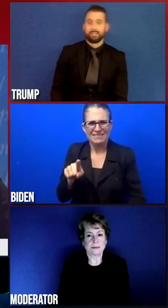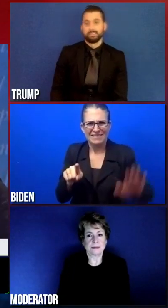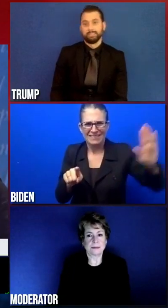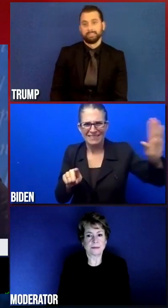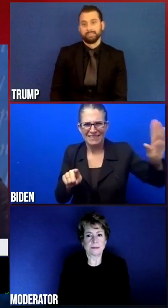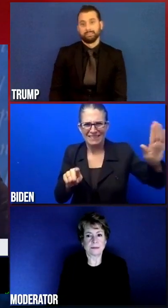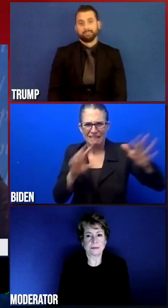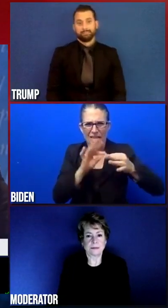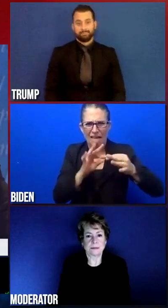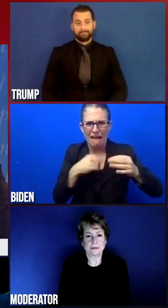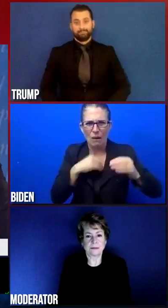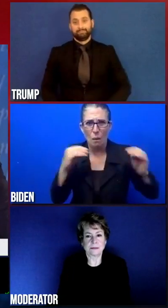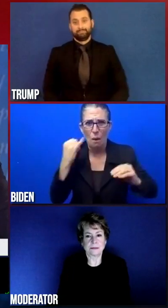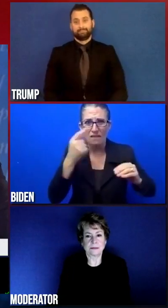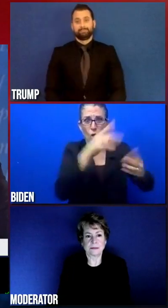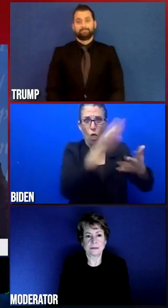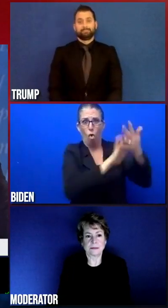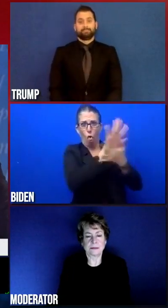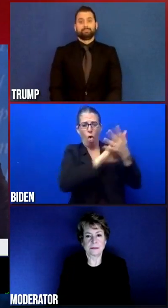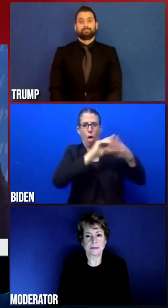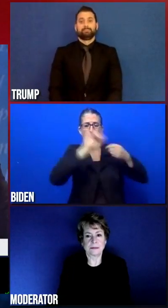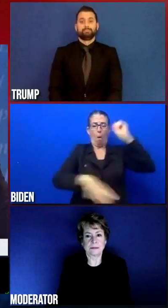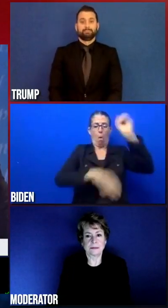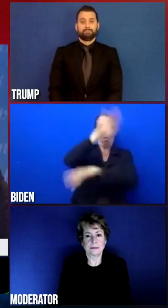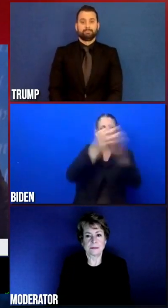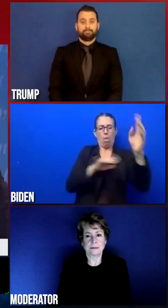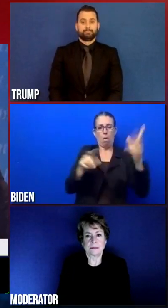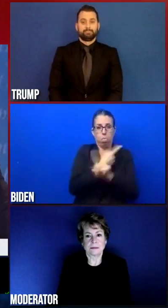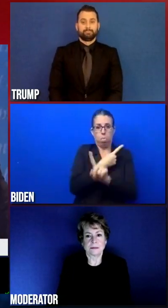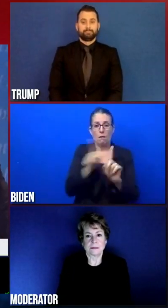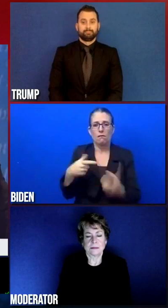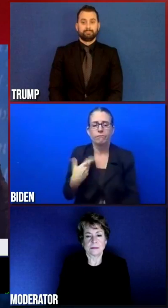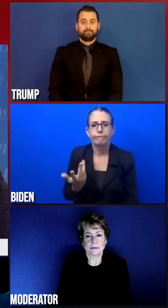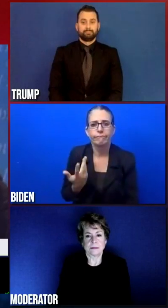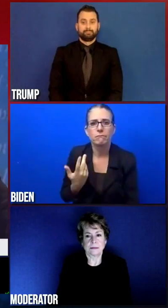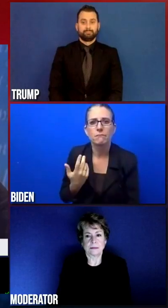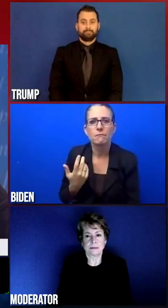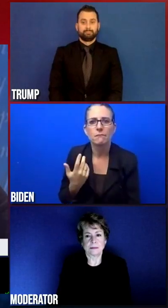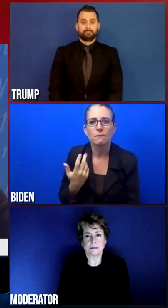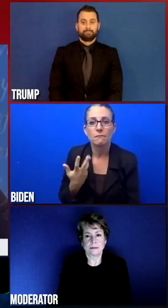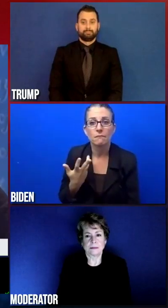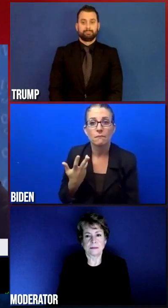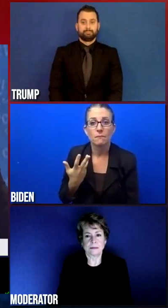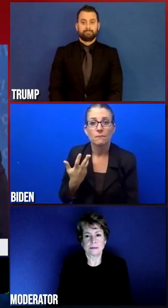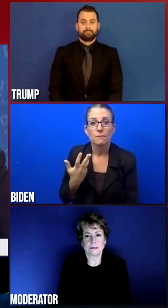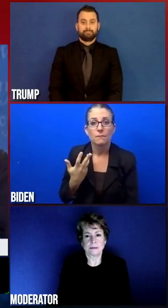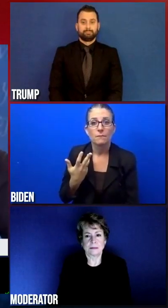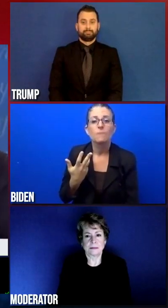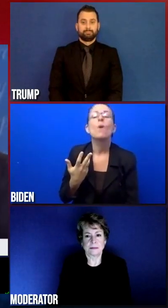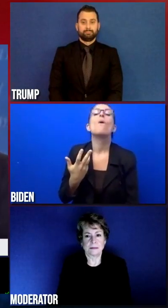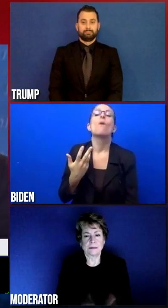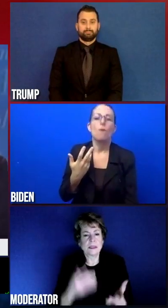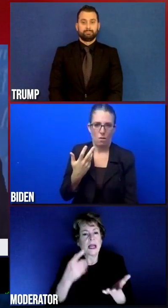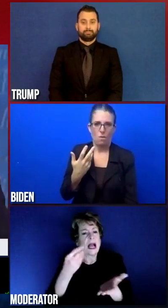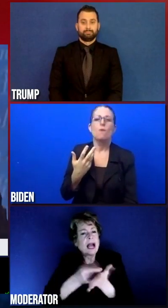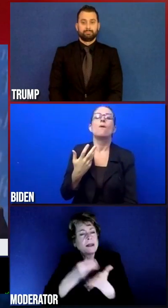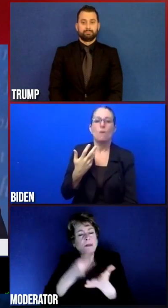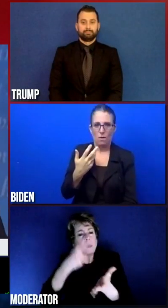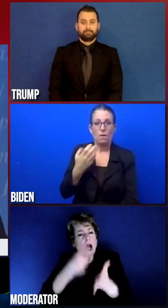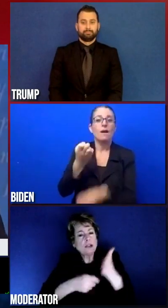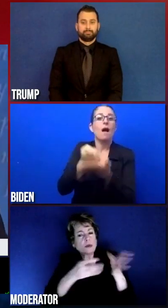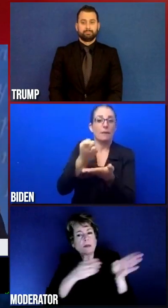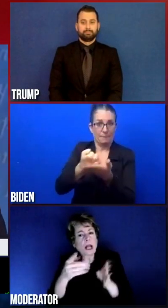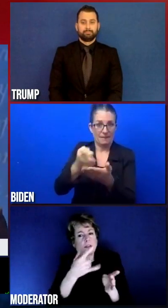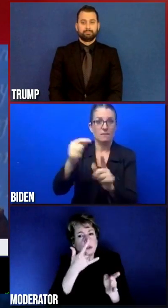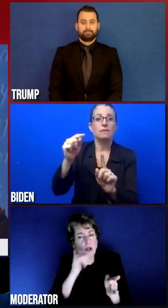the economy and about this question of what it's going to cost. The economy. I mean, the Green New Deal and the idea of what your the environmental Green New